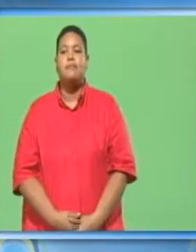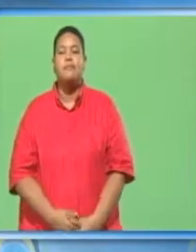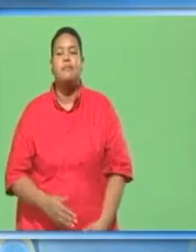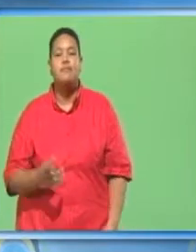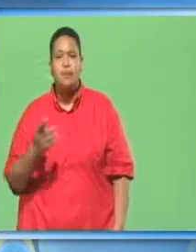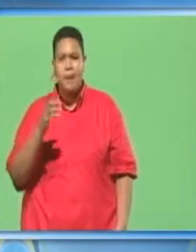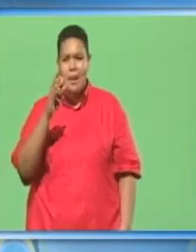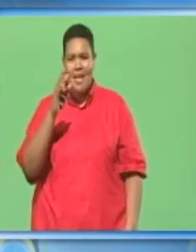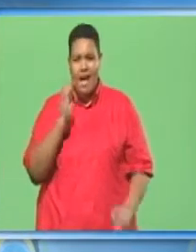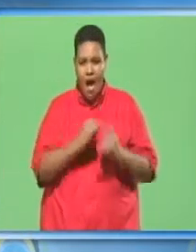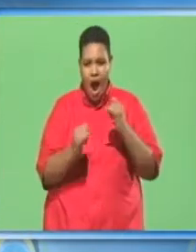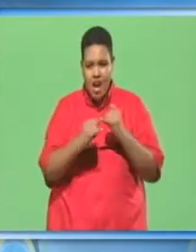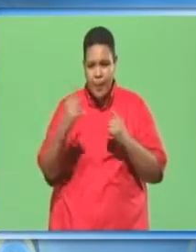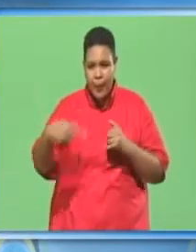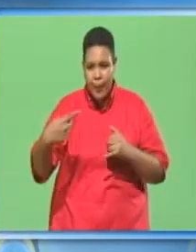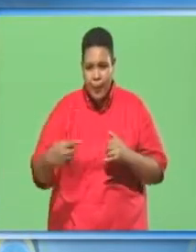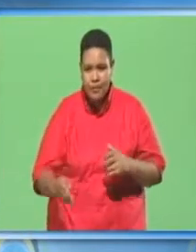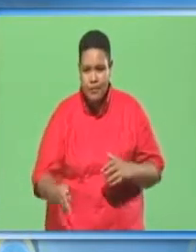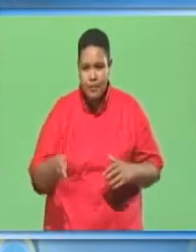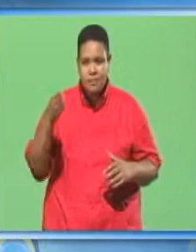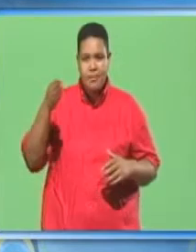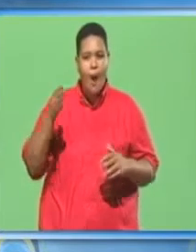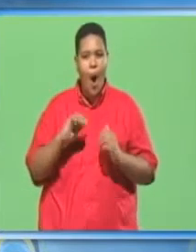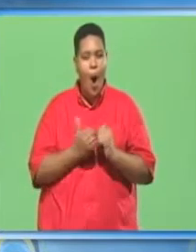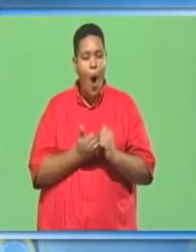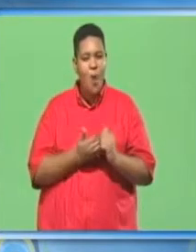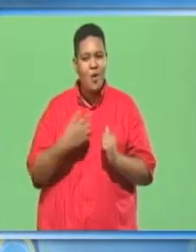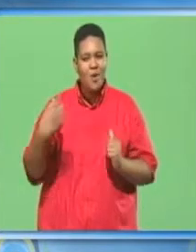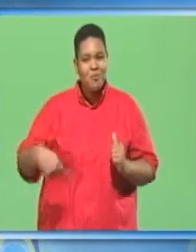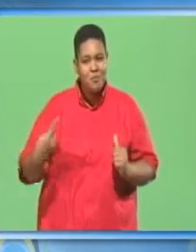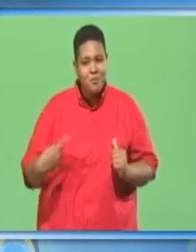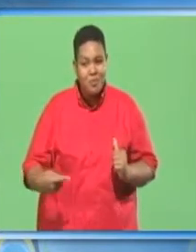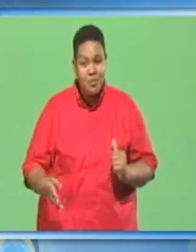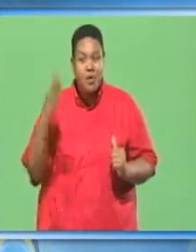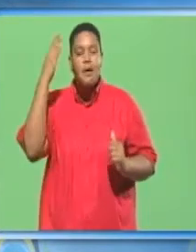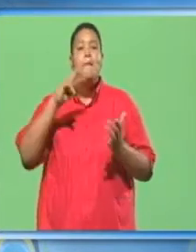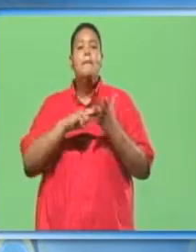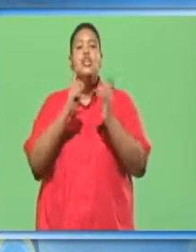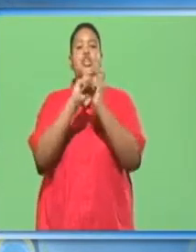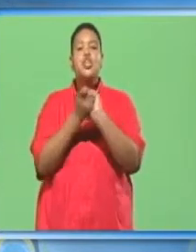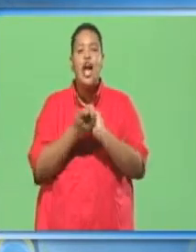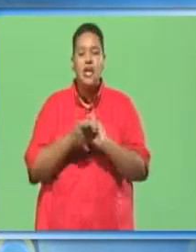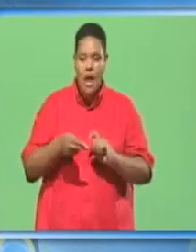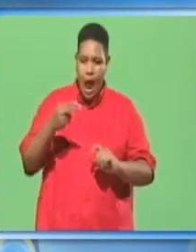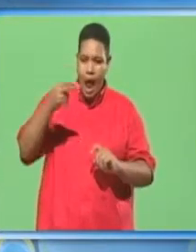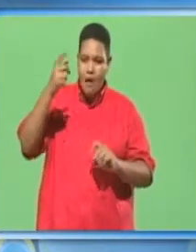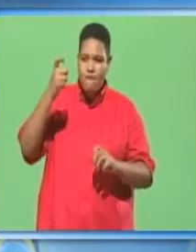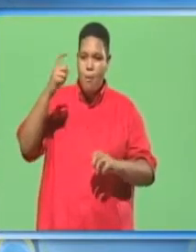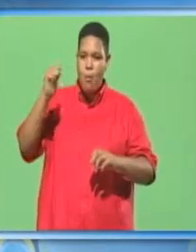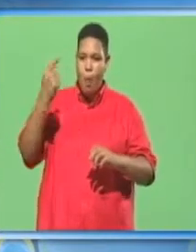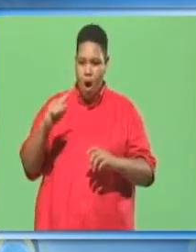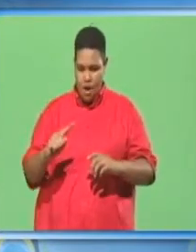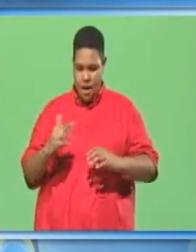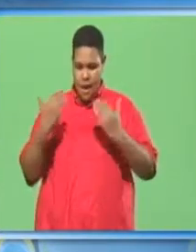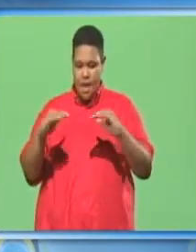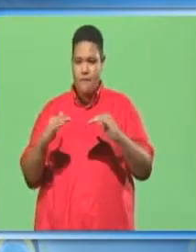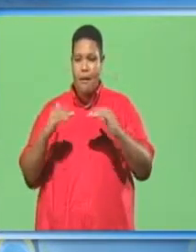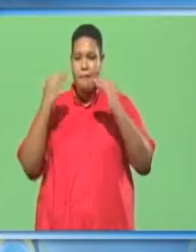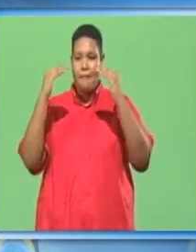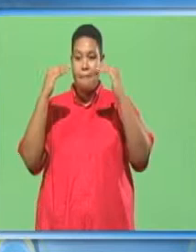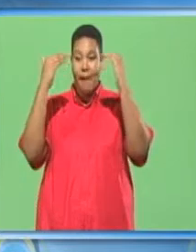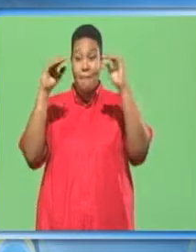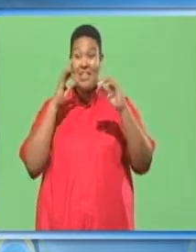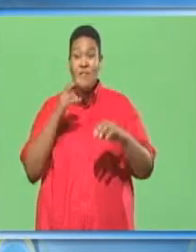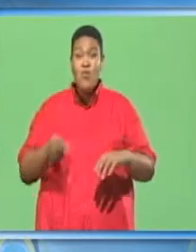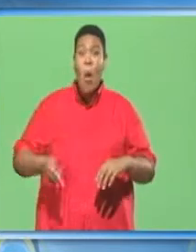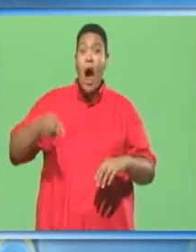Raising the blade. Raising the blade is changing the blade height from one level to another. If the blade is too high above